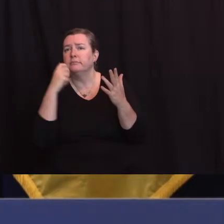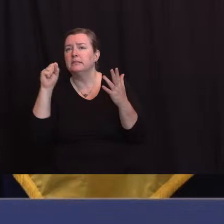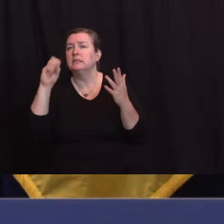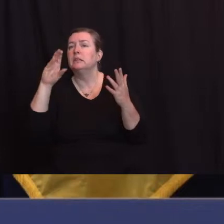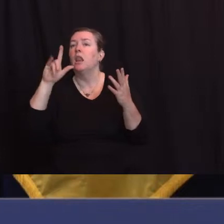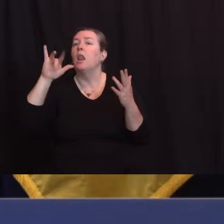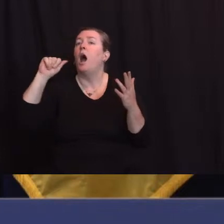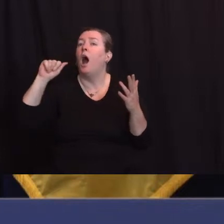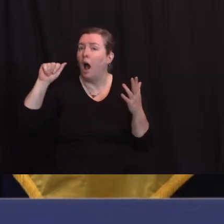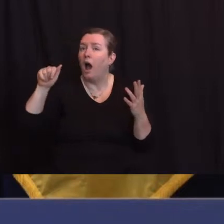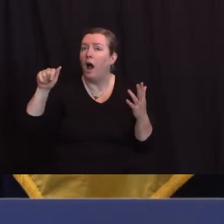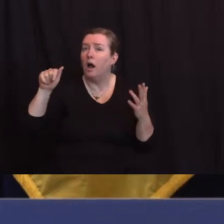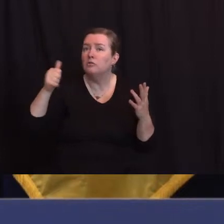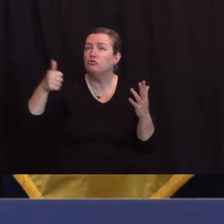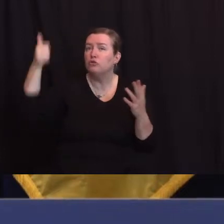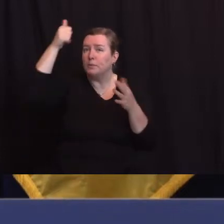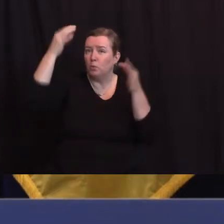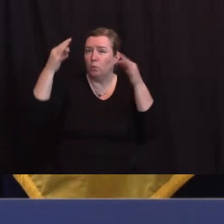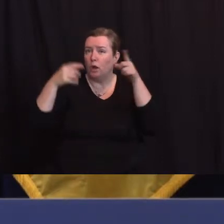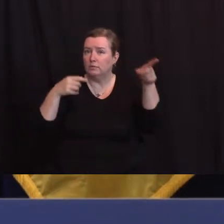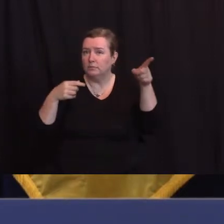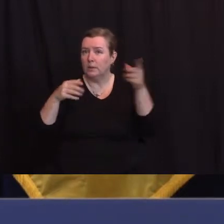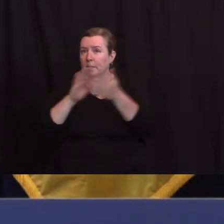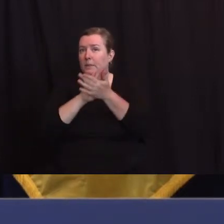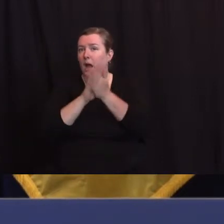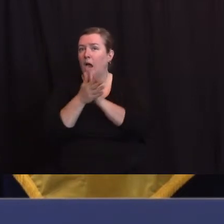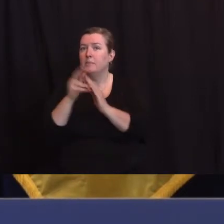Jersey Hall of Fame.